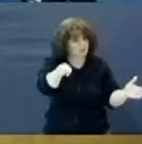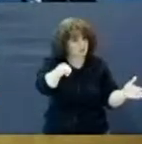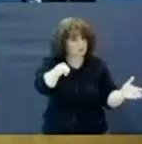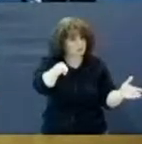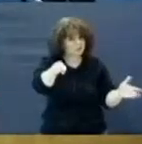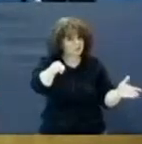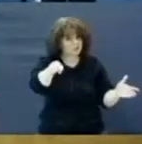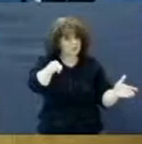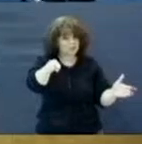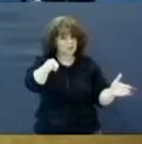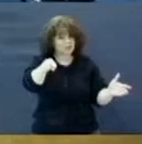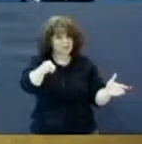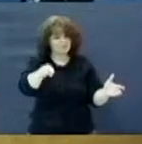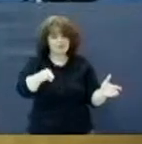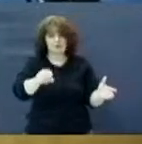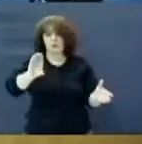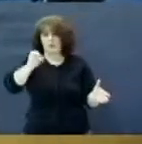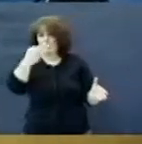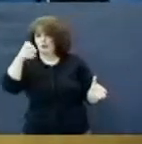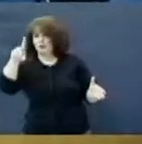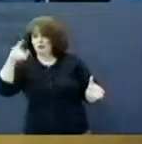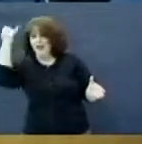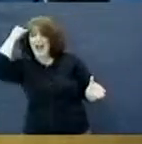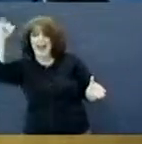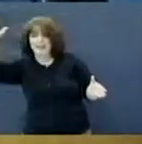I'll let him be the devil.